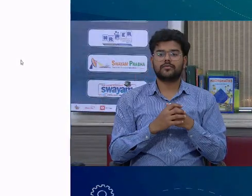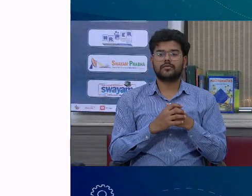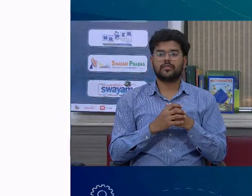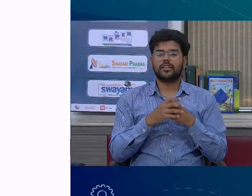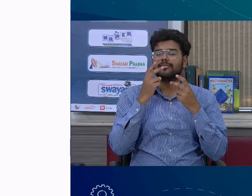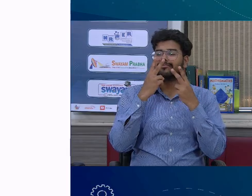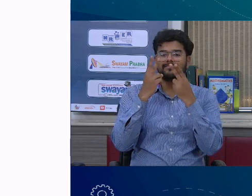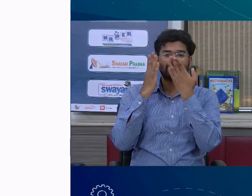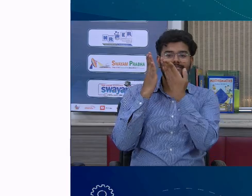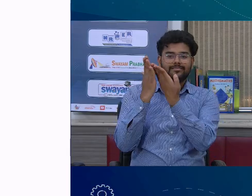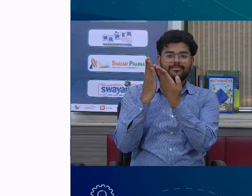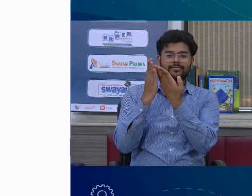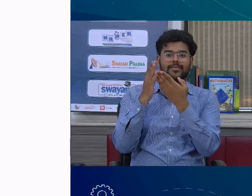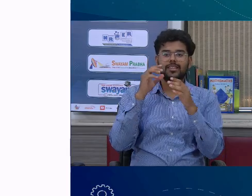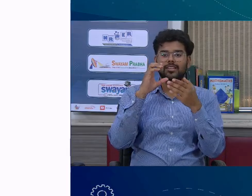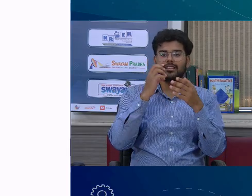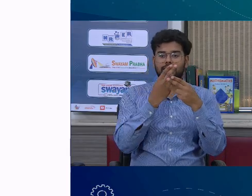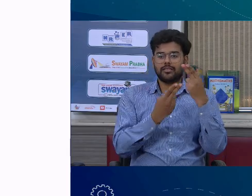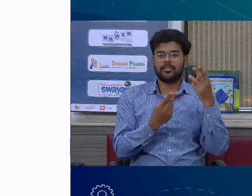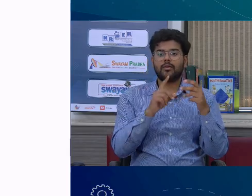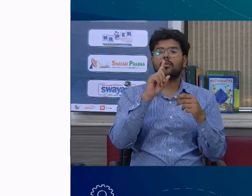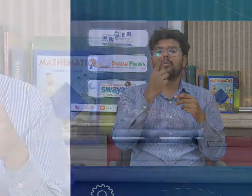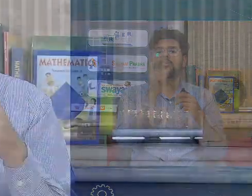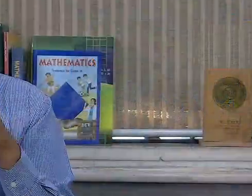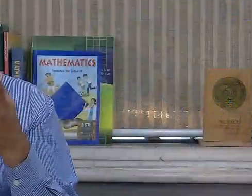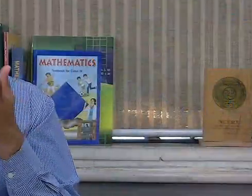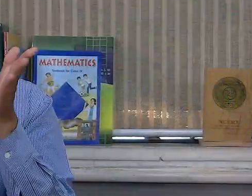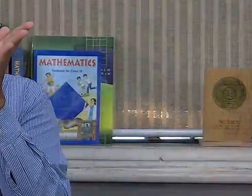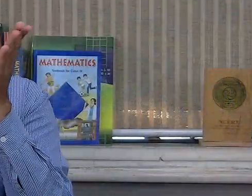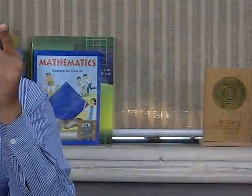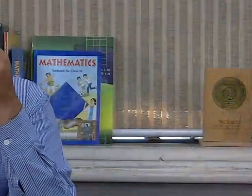these are the keywords of this chapter. First one is needle.